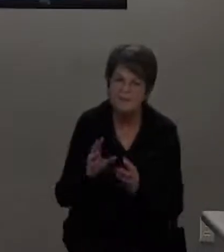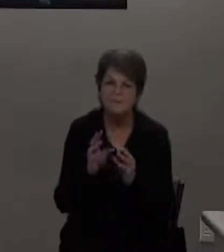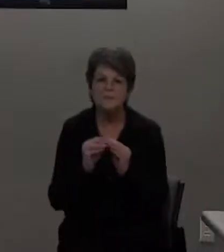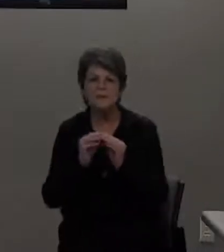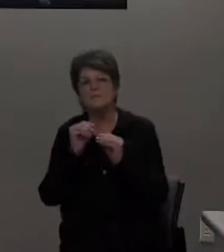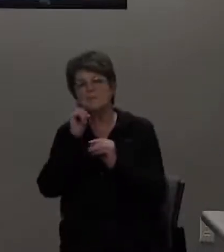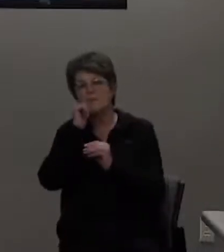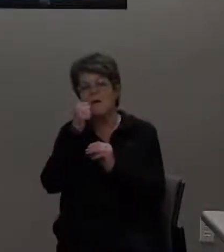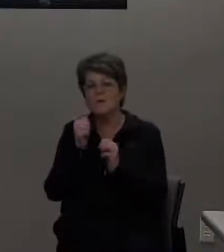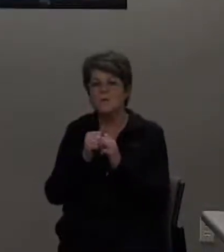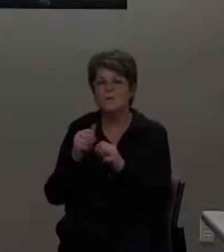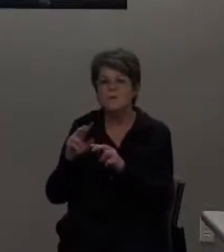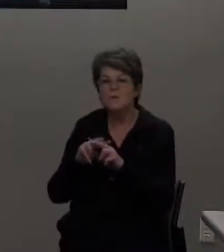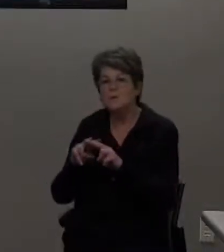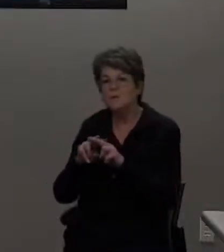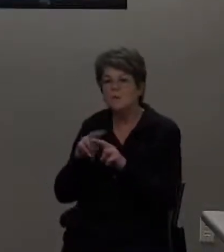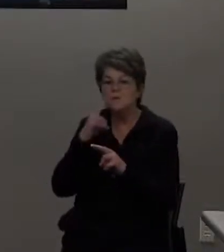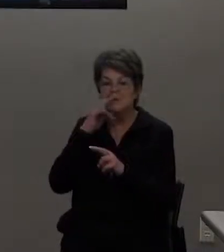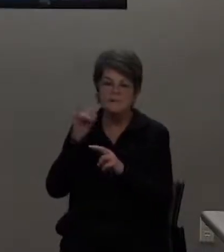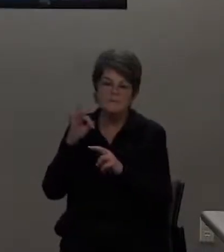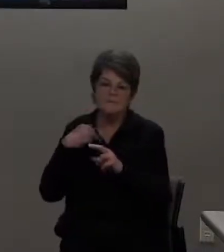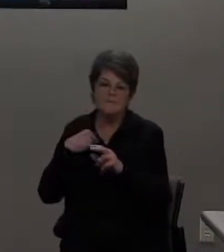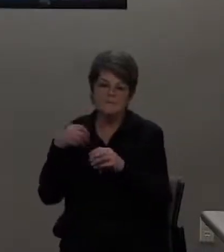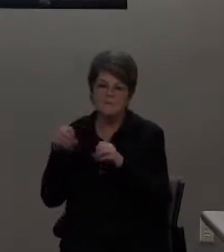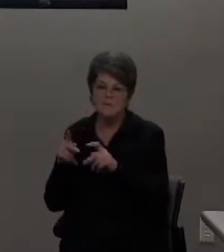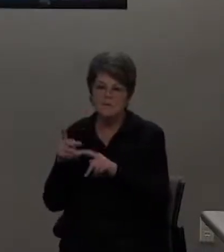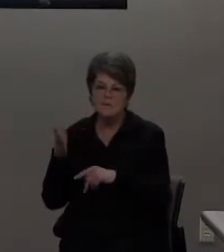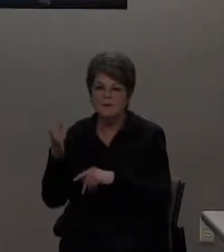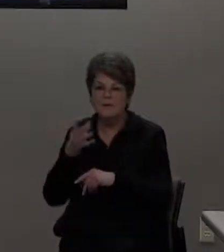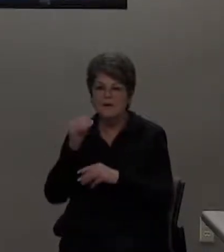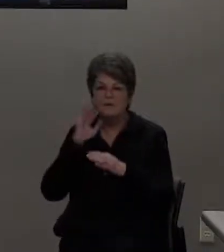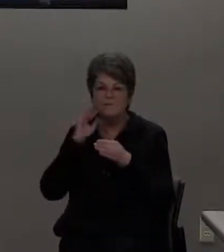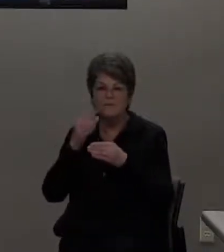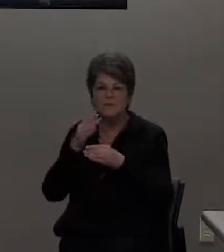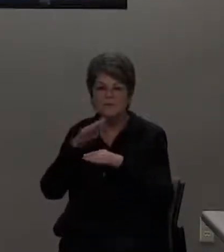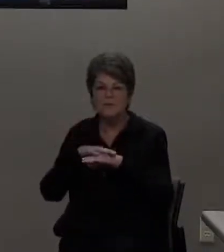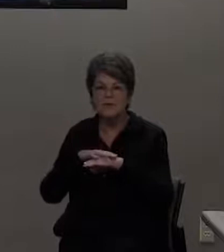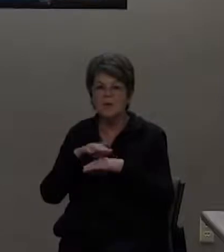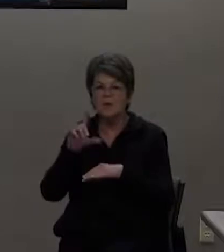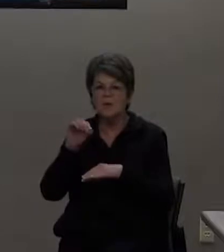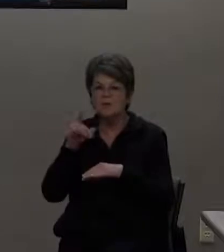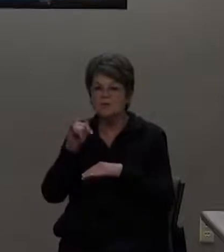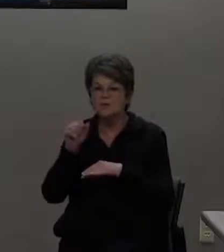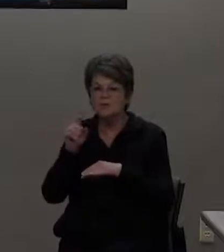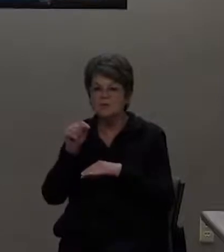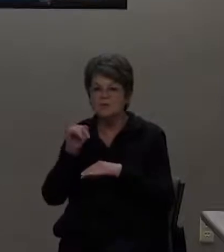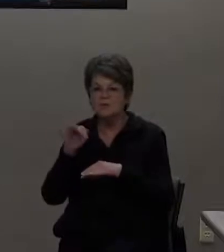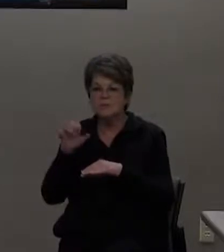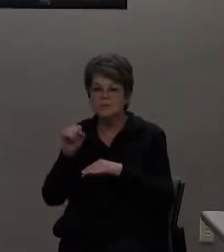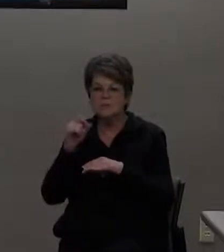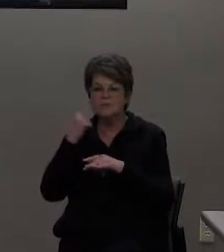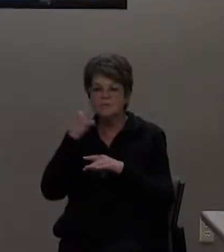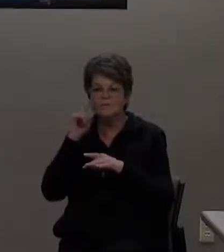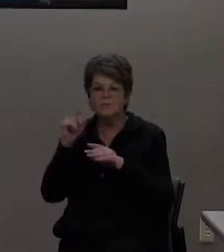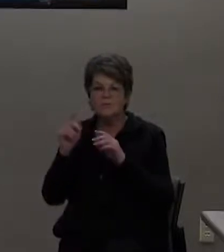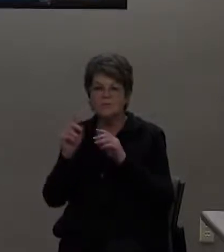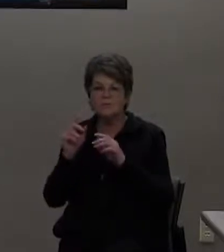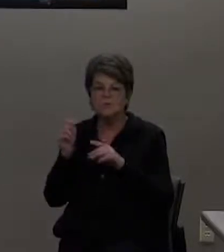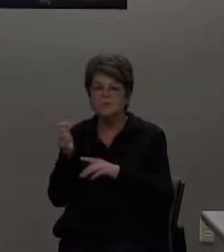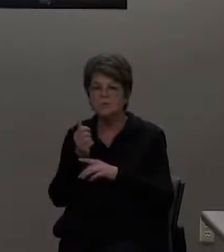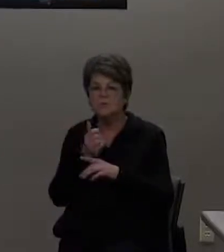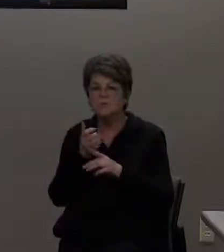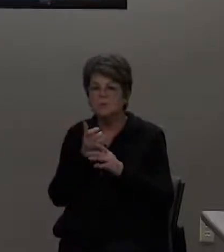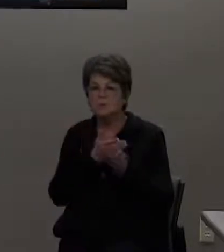some more specific opportunities that way. And then focus on the logistics along major transportation corridors and regional